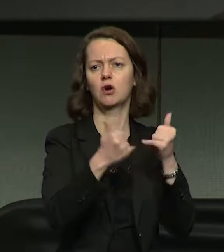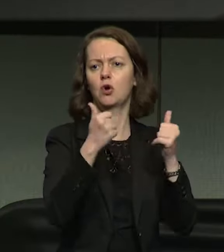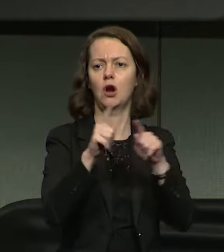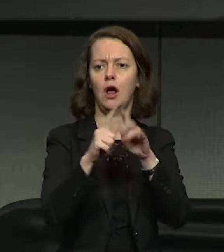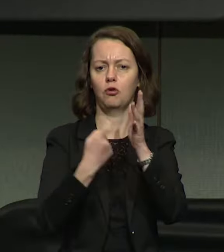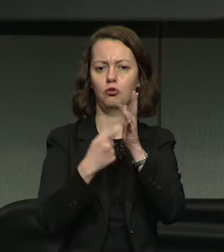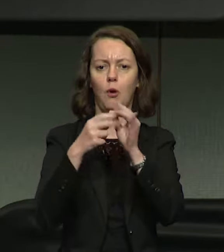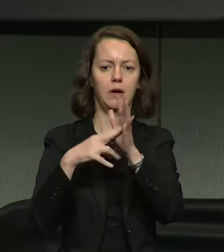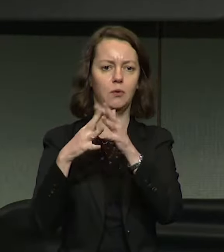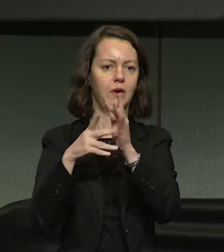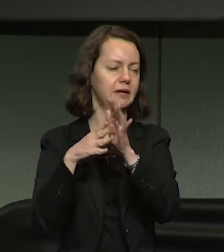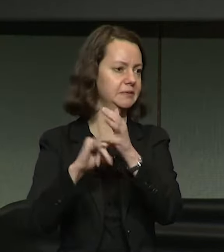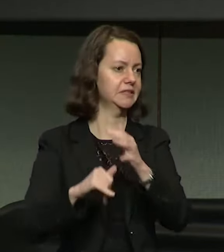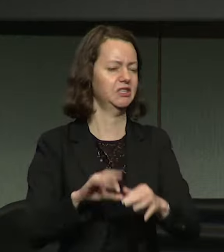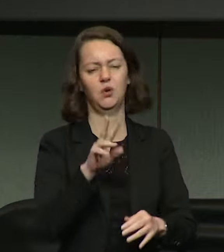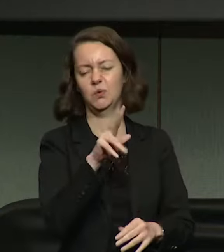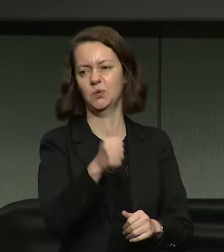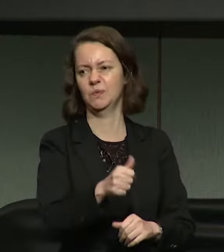Williams.